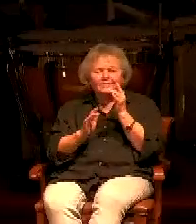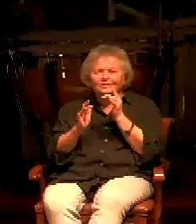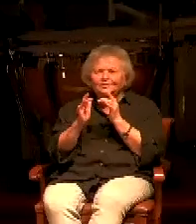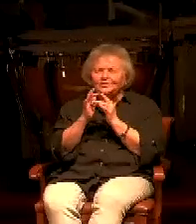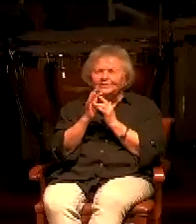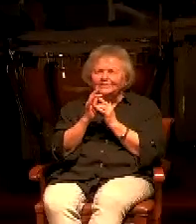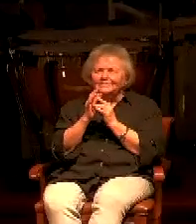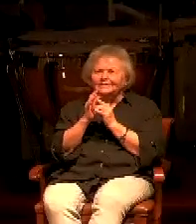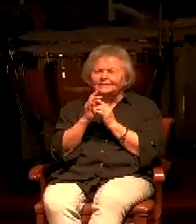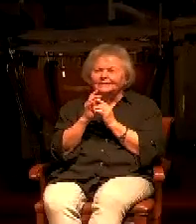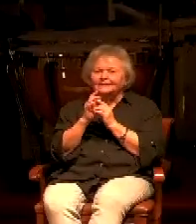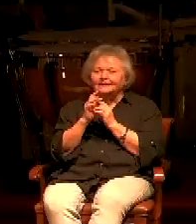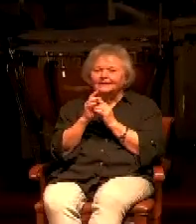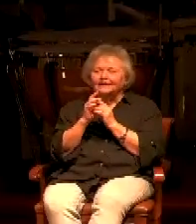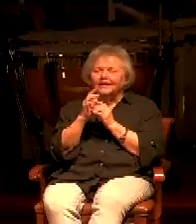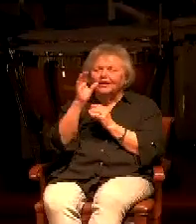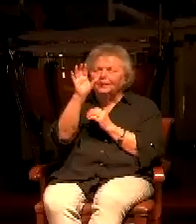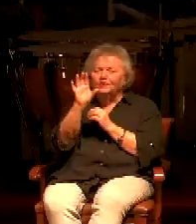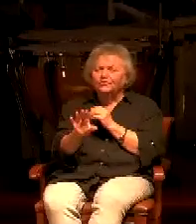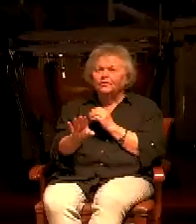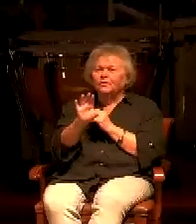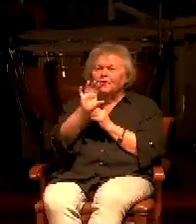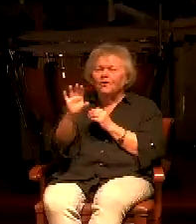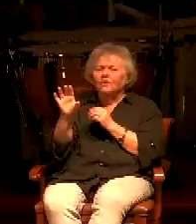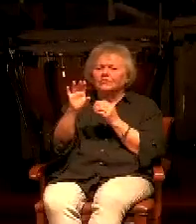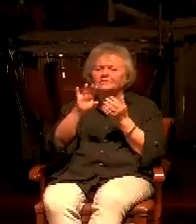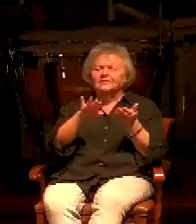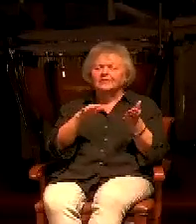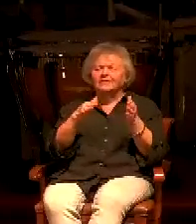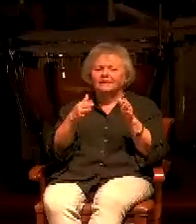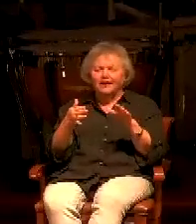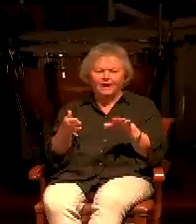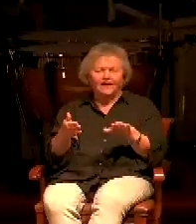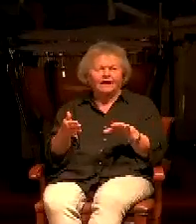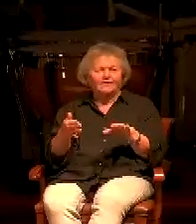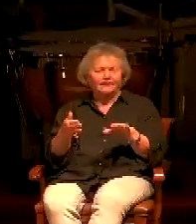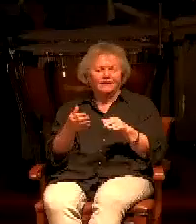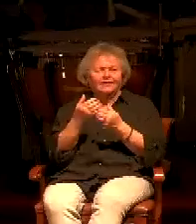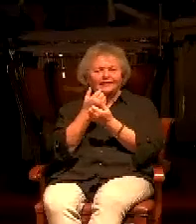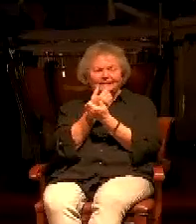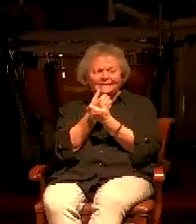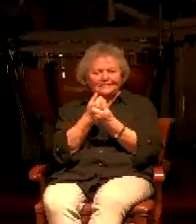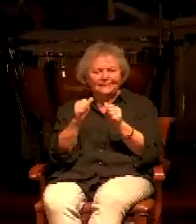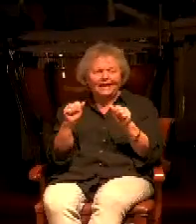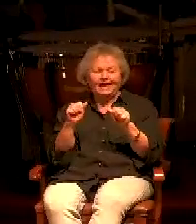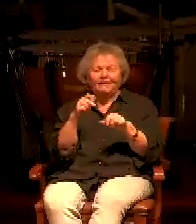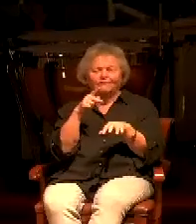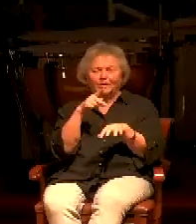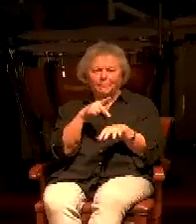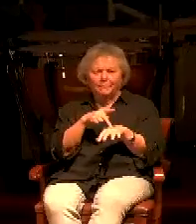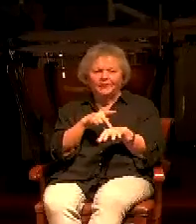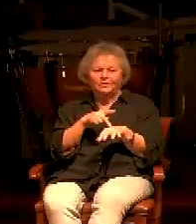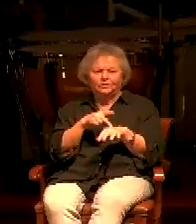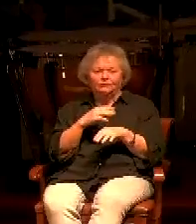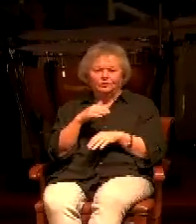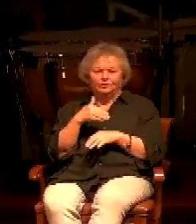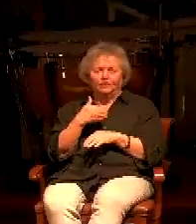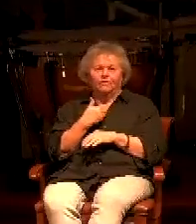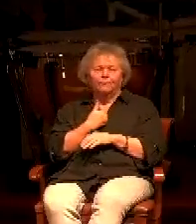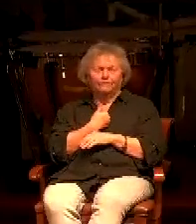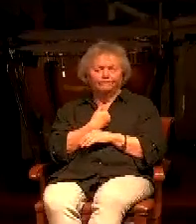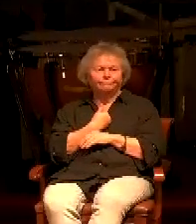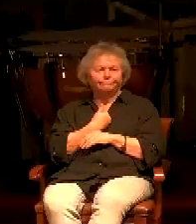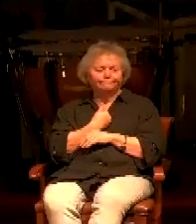he saved his soul. And here's the glorious truth of the story, and this is where I'll